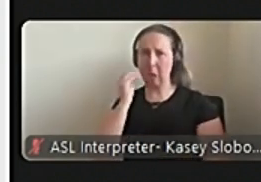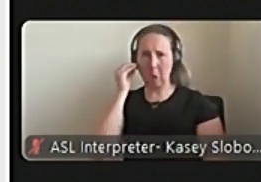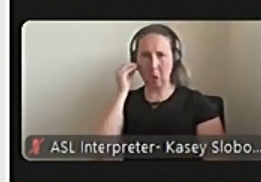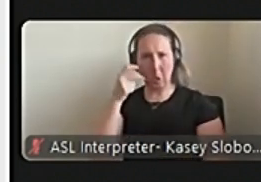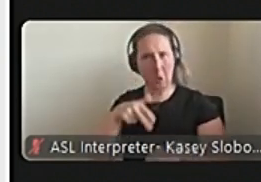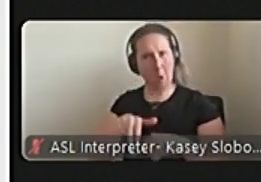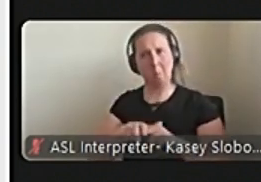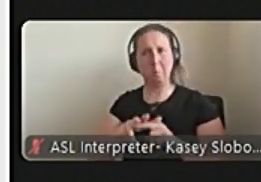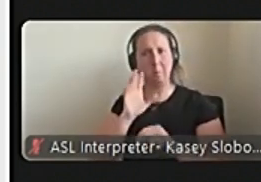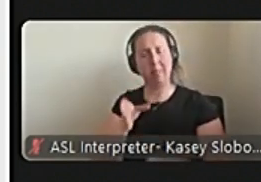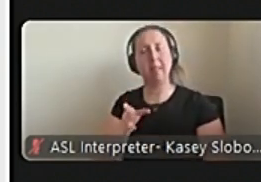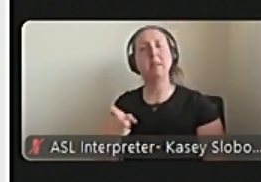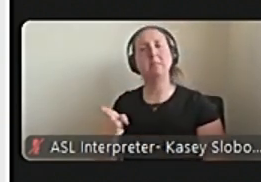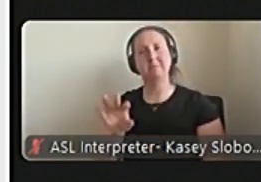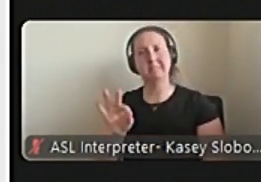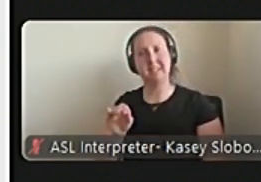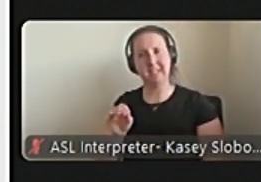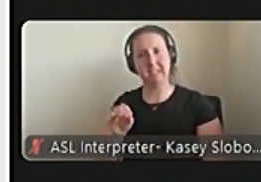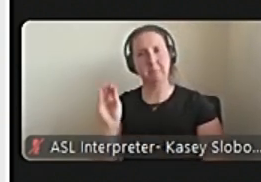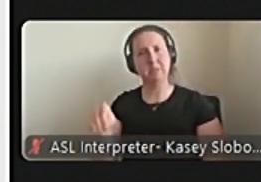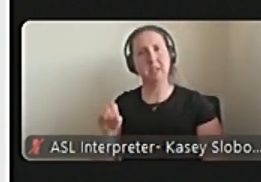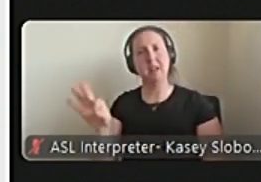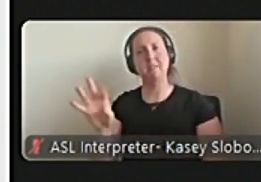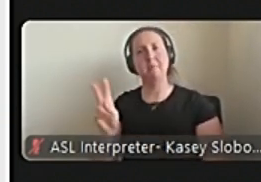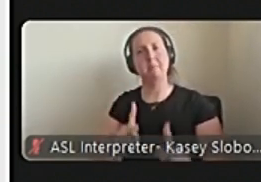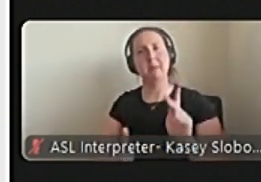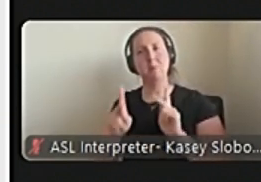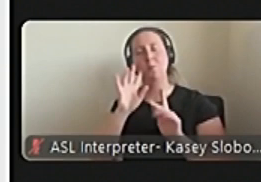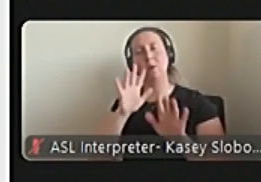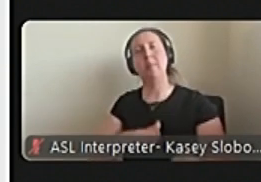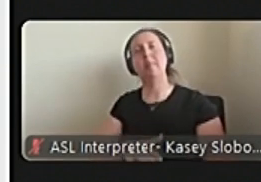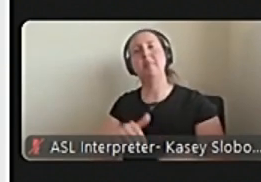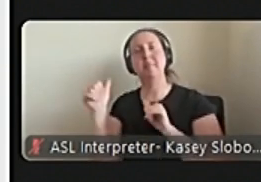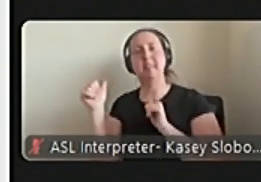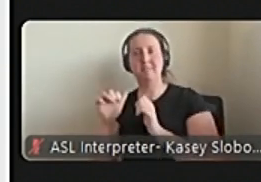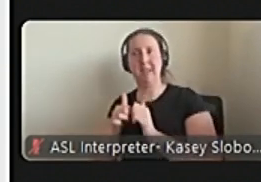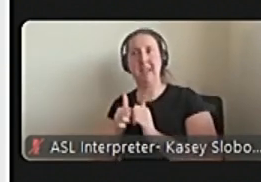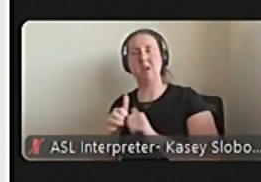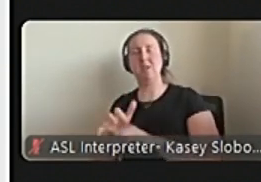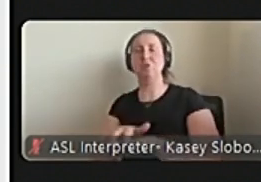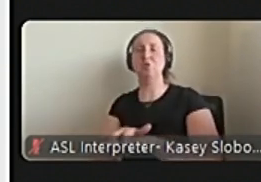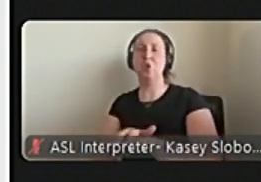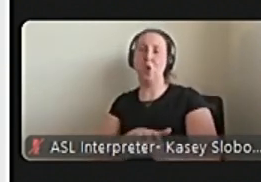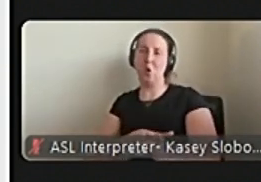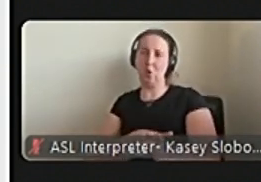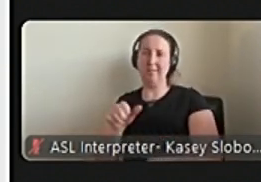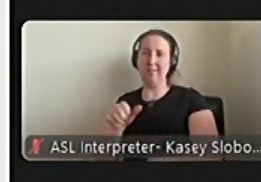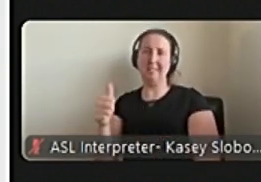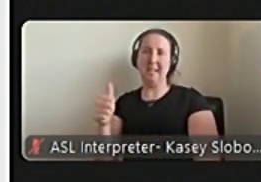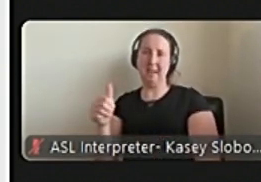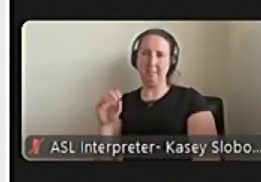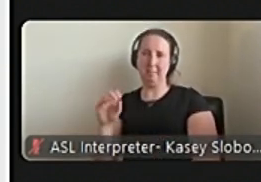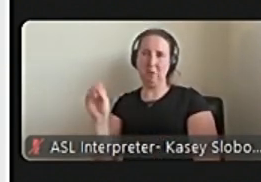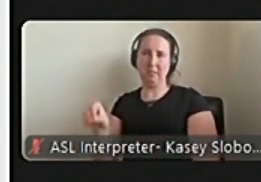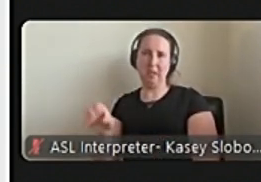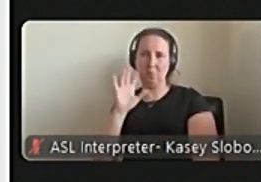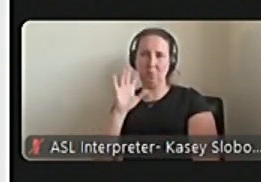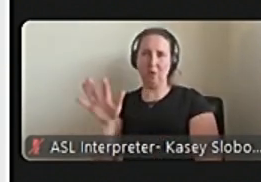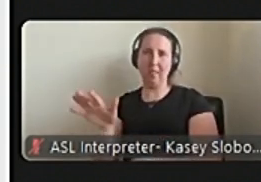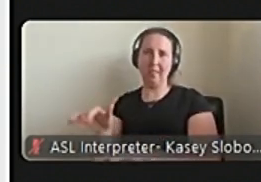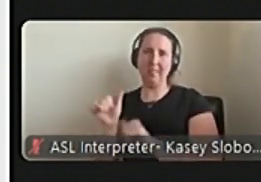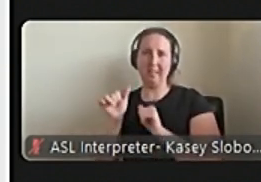90% of us will leave this world gradually and slowly. 10% get to leave this world like we think we